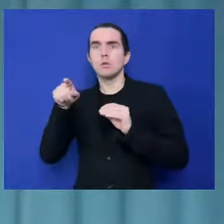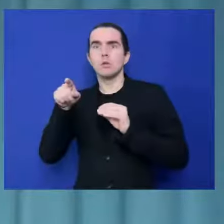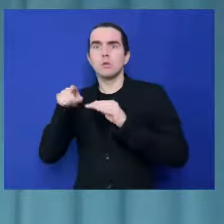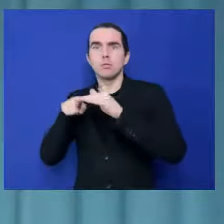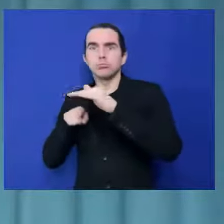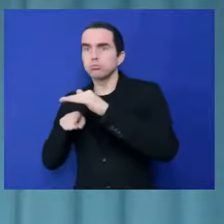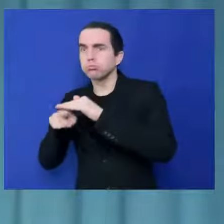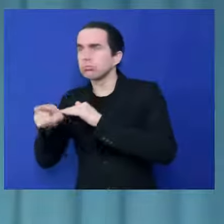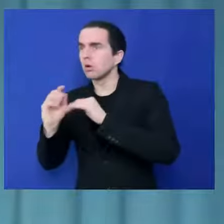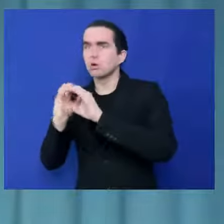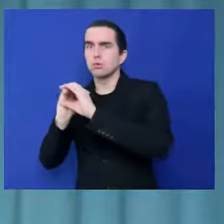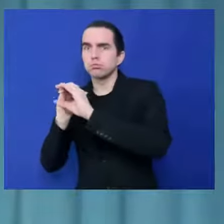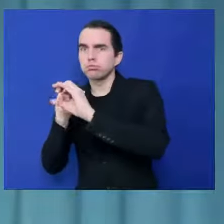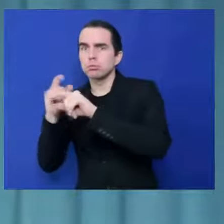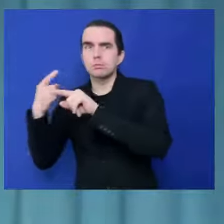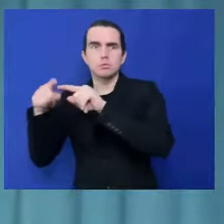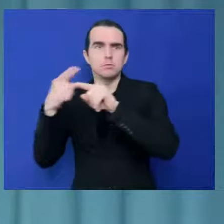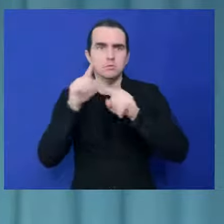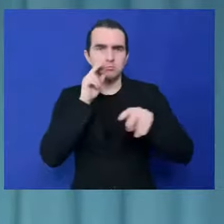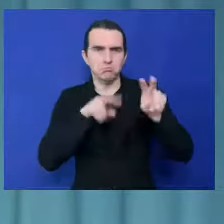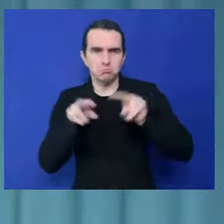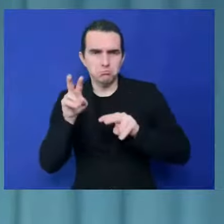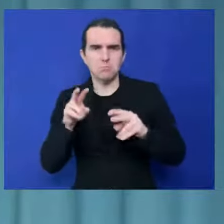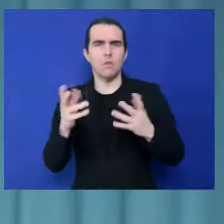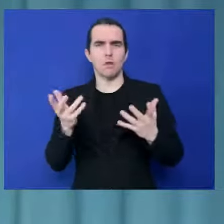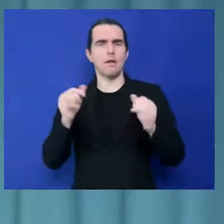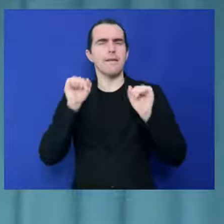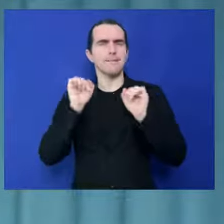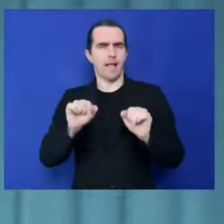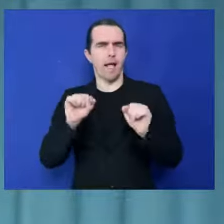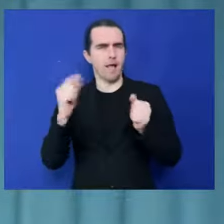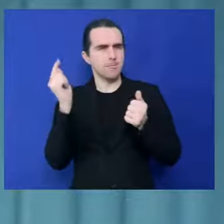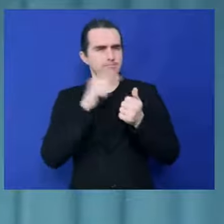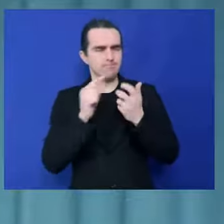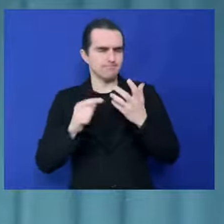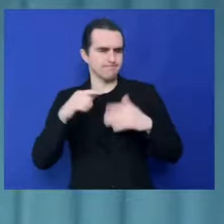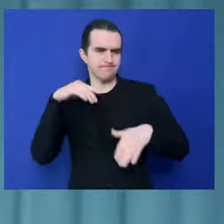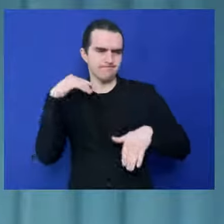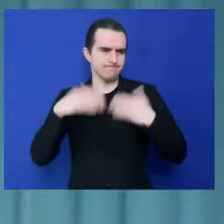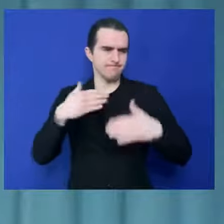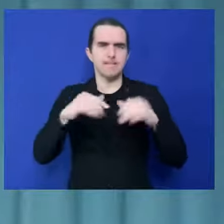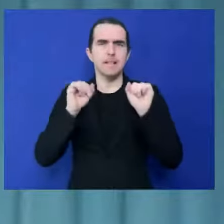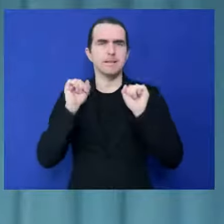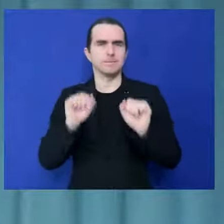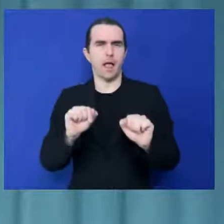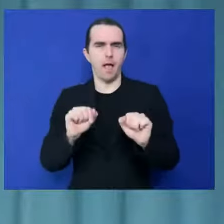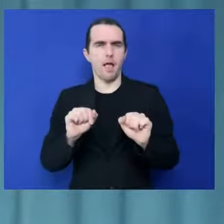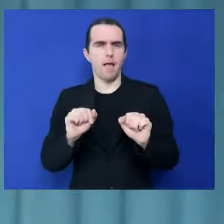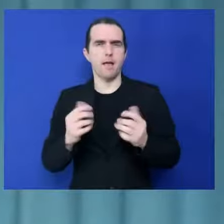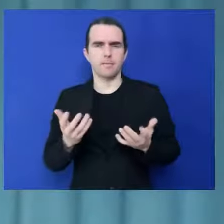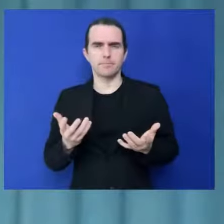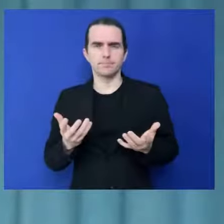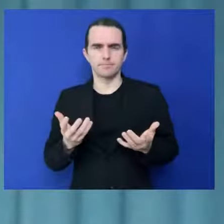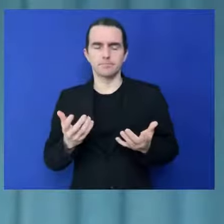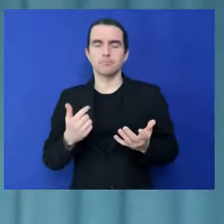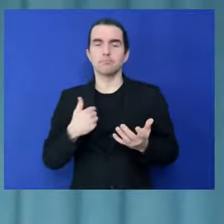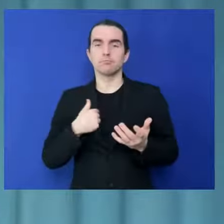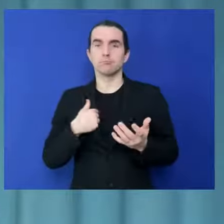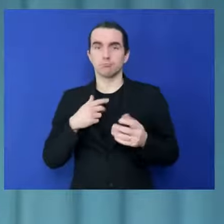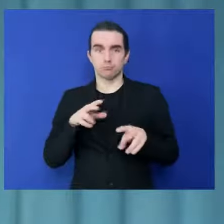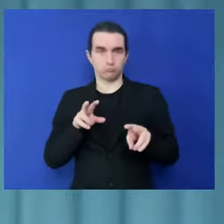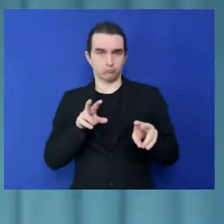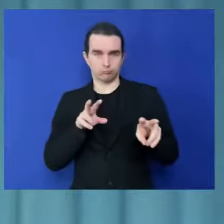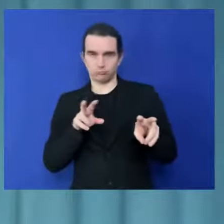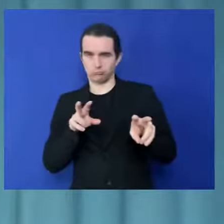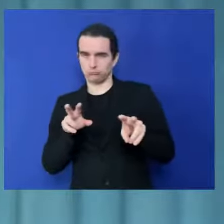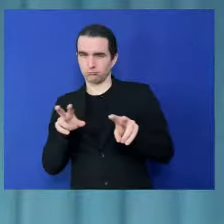please stand up or show hands if you have a question here as well in the audience, is about a setup. So you're